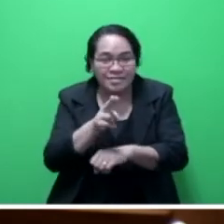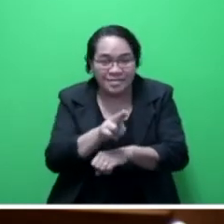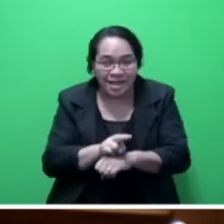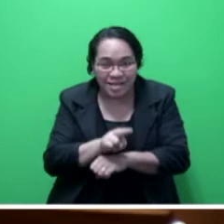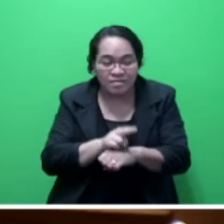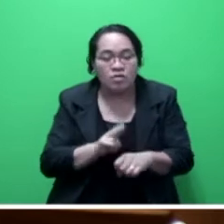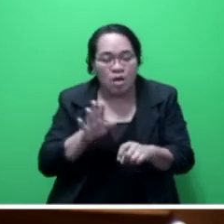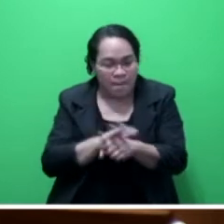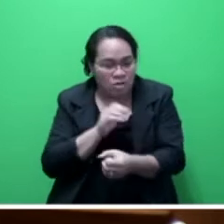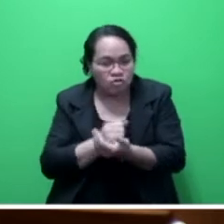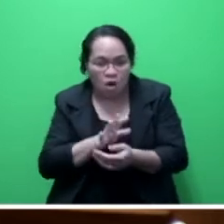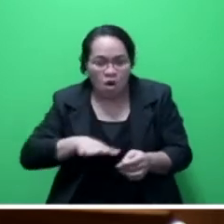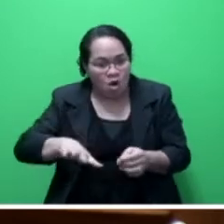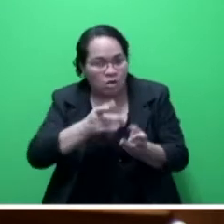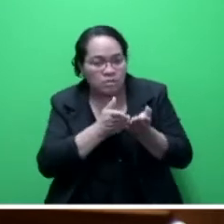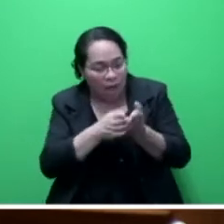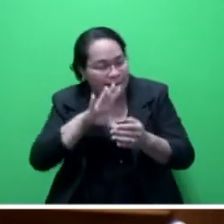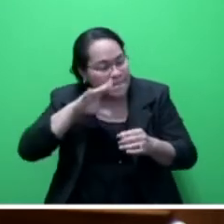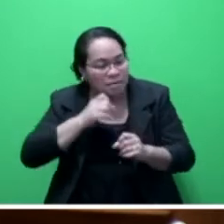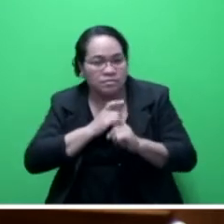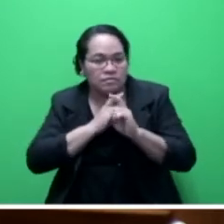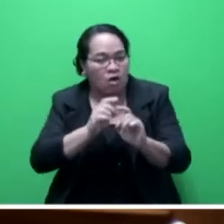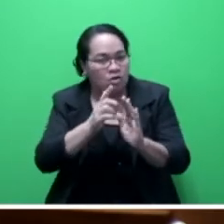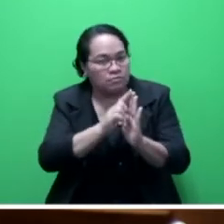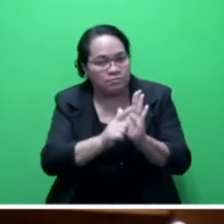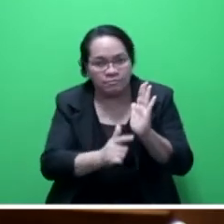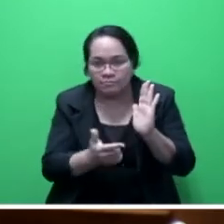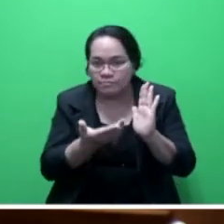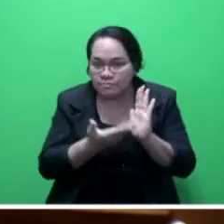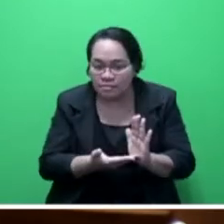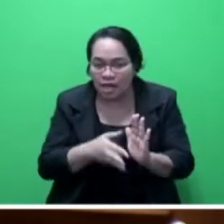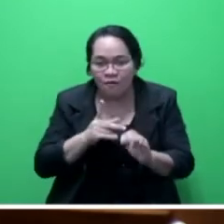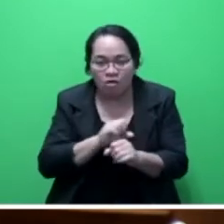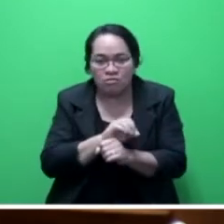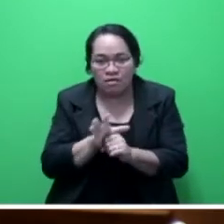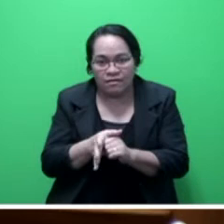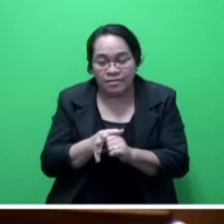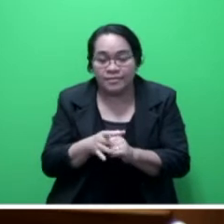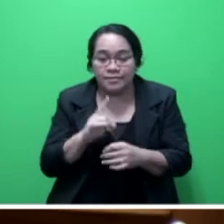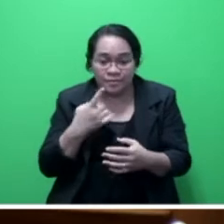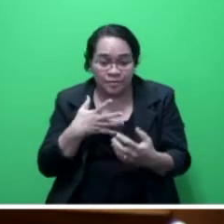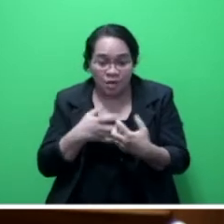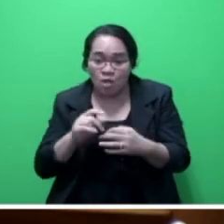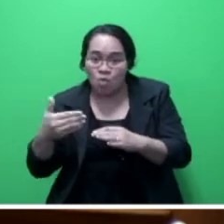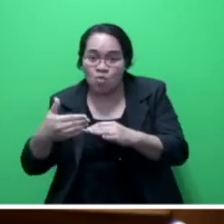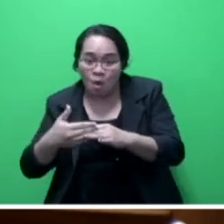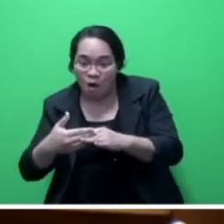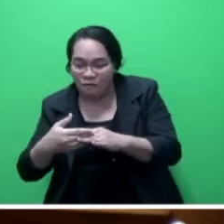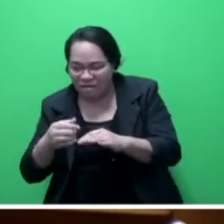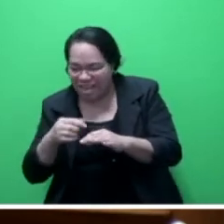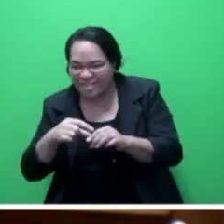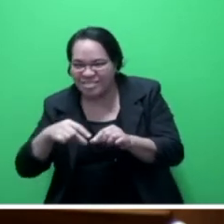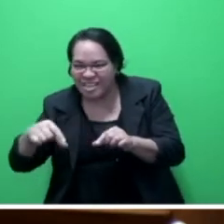adherence to the COVID-safe, secure operations and access control. In line with this, the wharves jetties, such